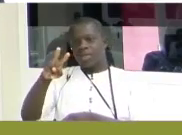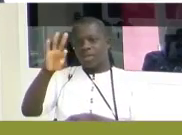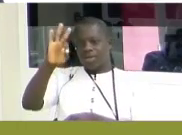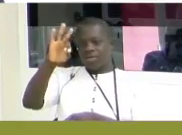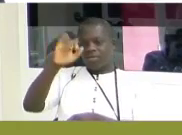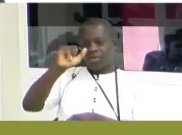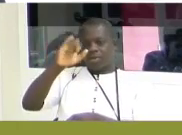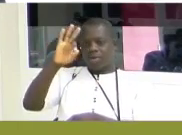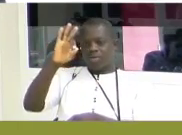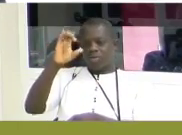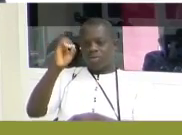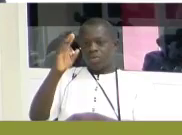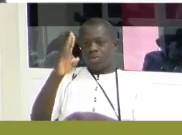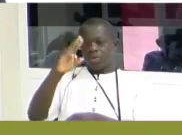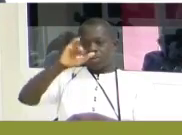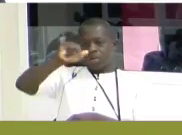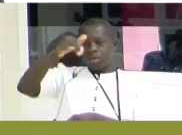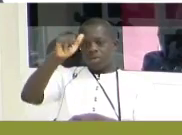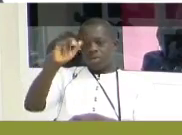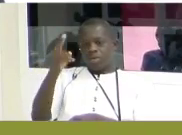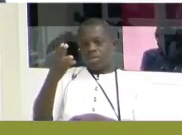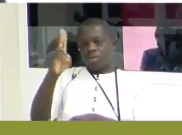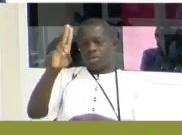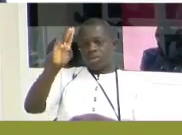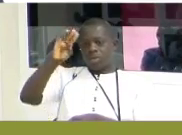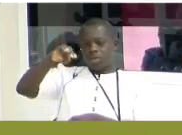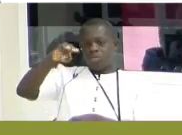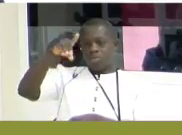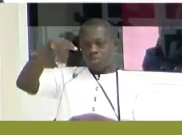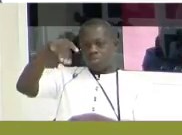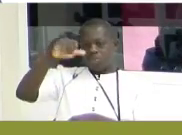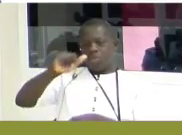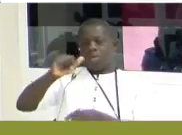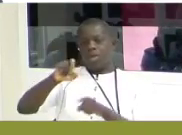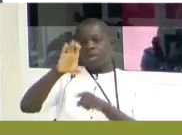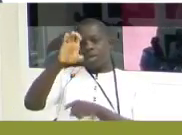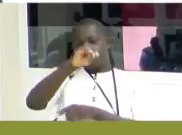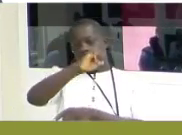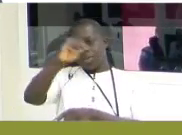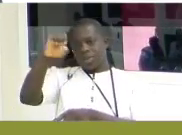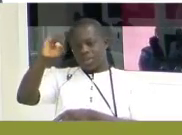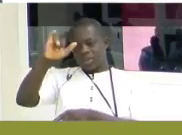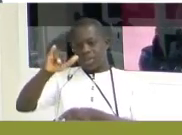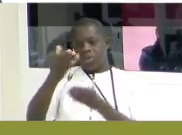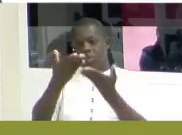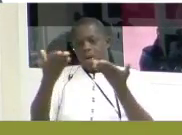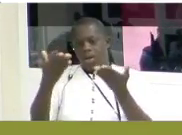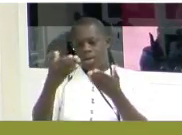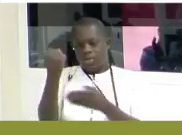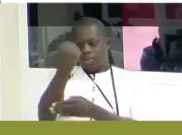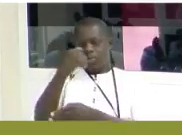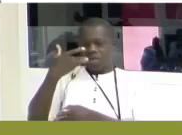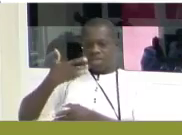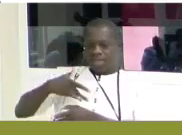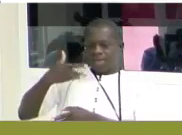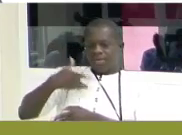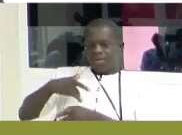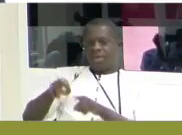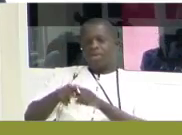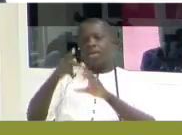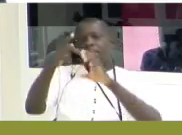Pasise. The reason why I branched off to see her, because the house is just, she was living at Carnifing, just by the